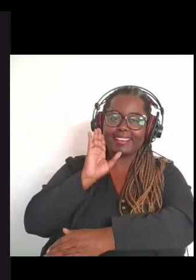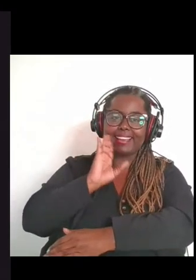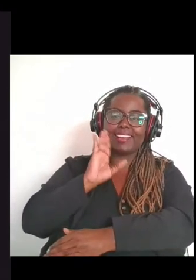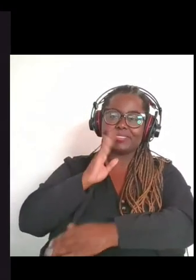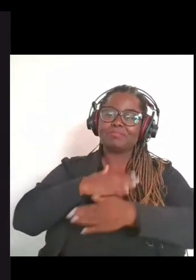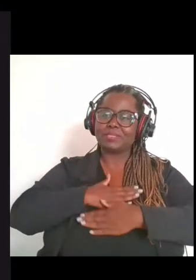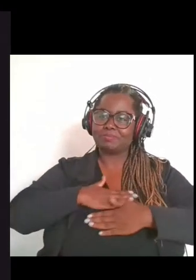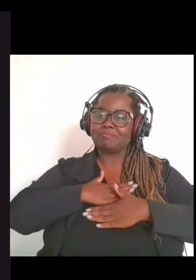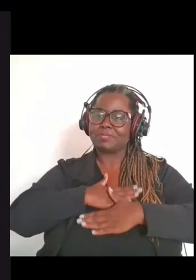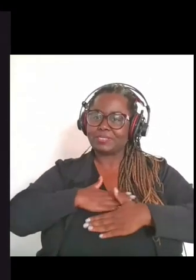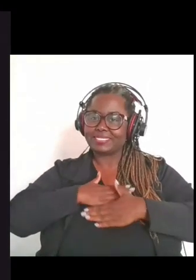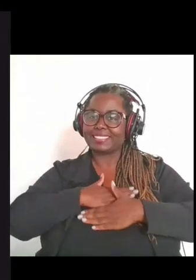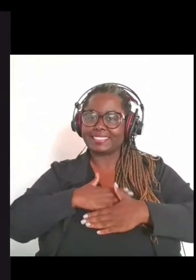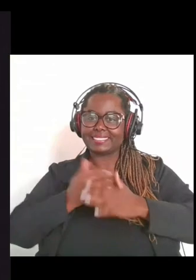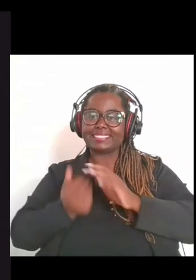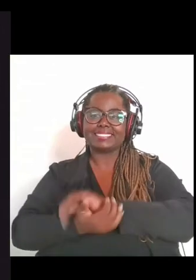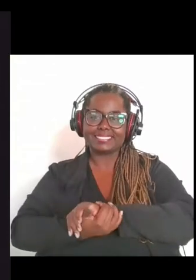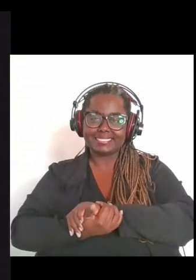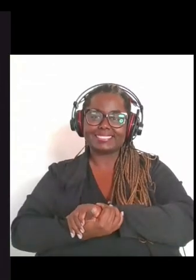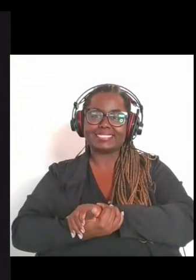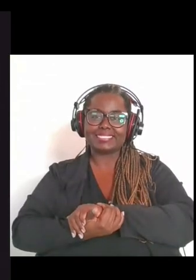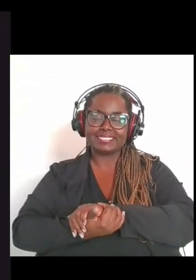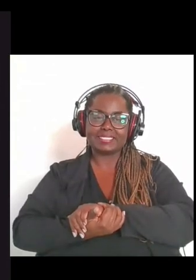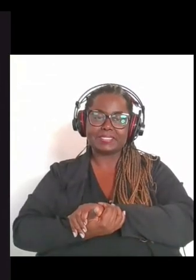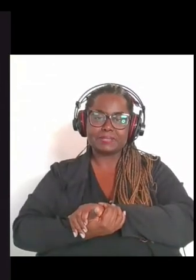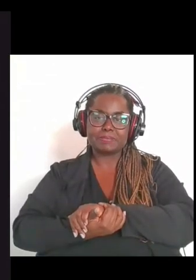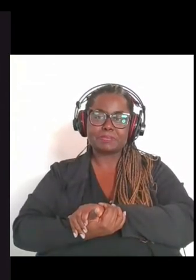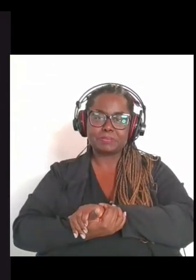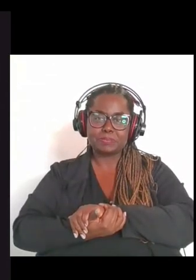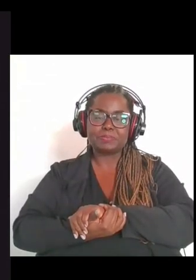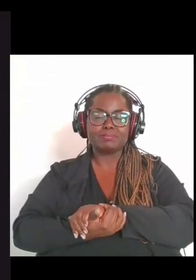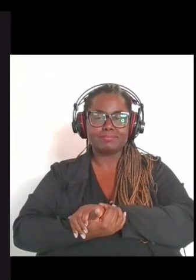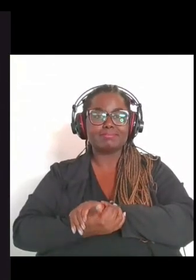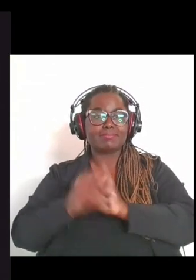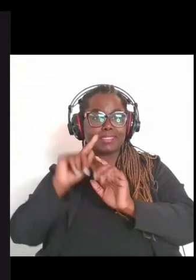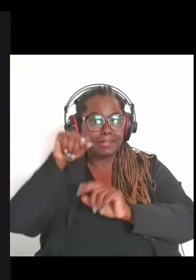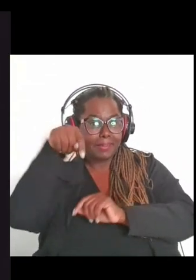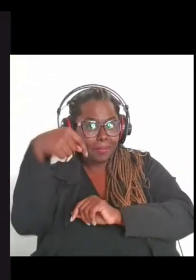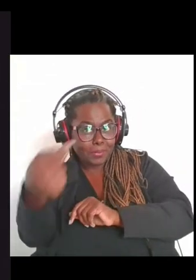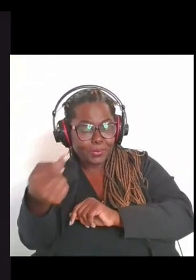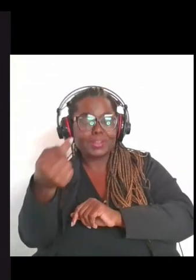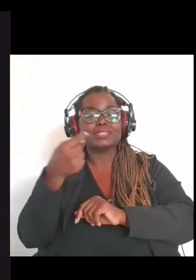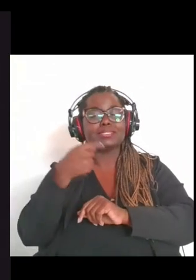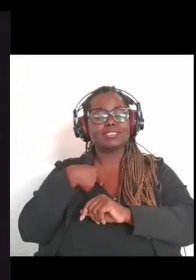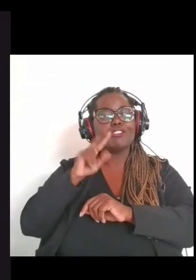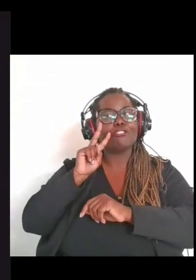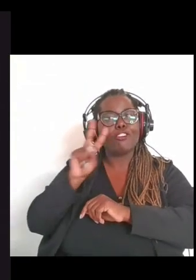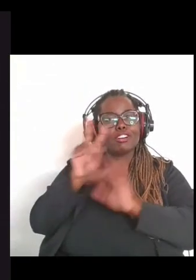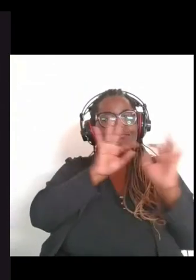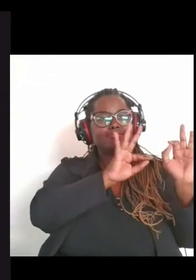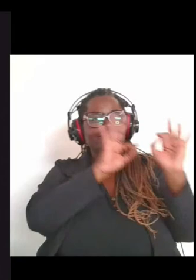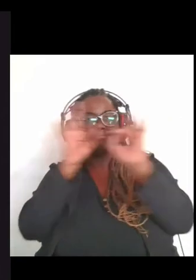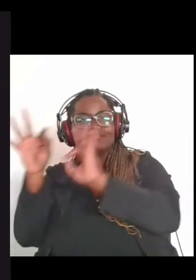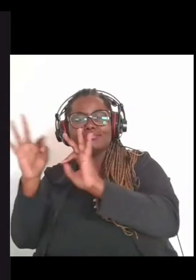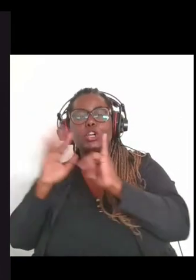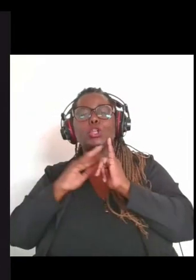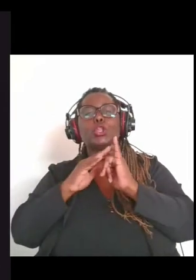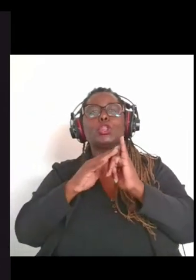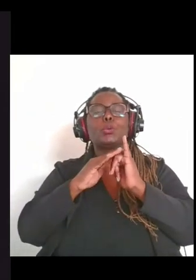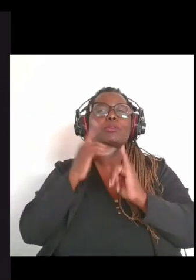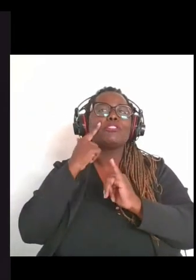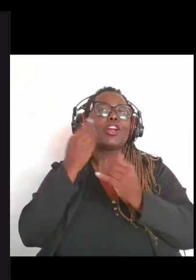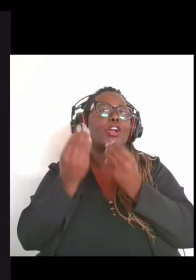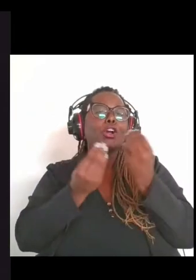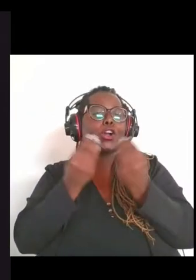I will go to the YouTube to watch but thank you very much for um this uh